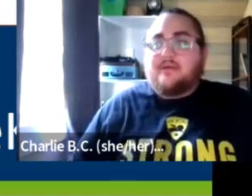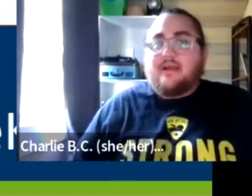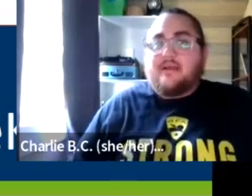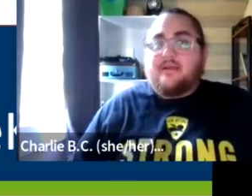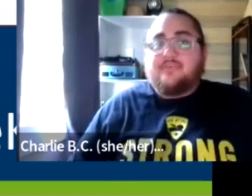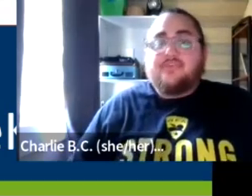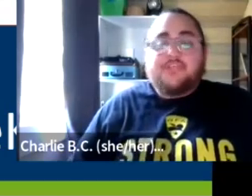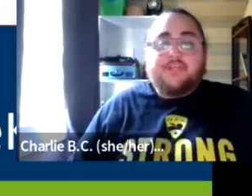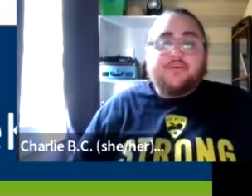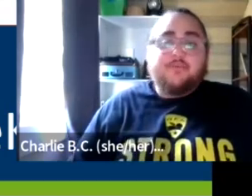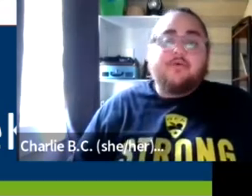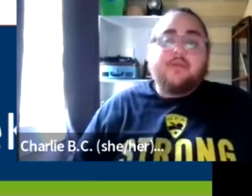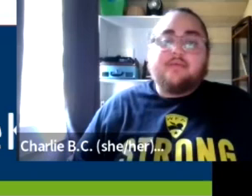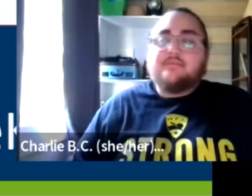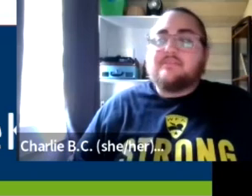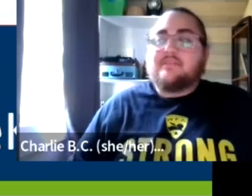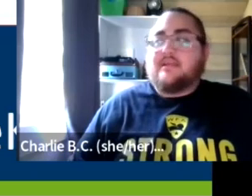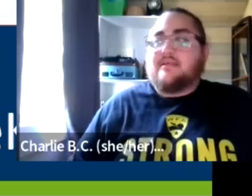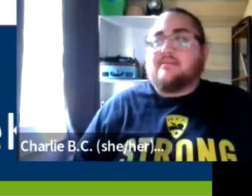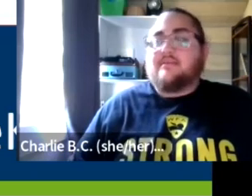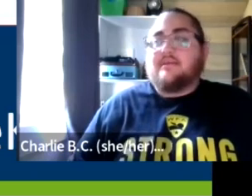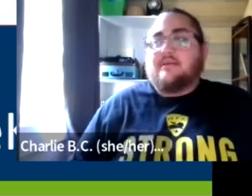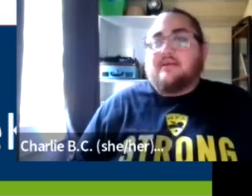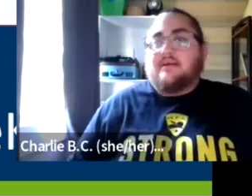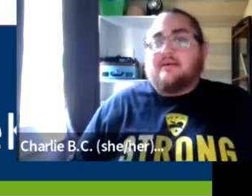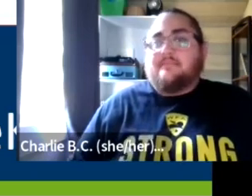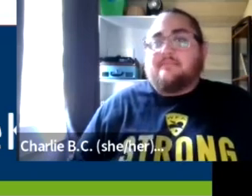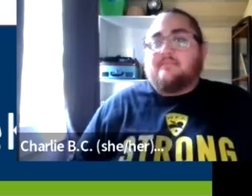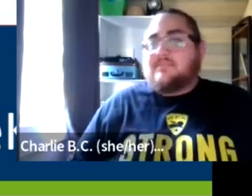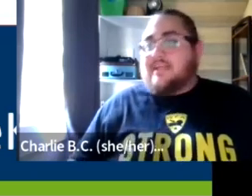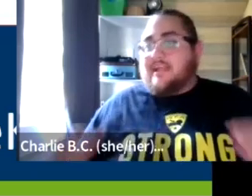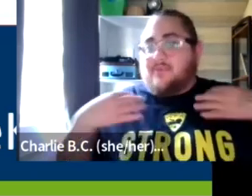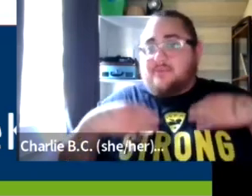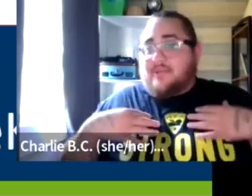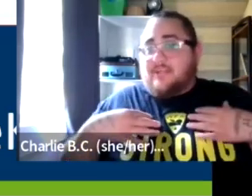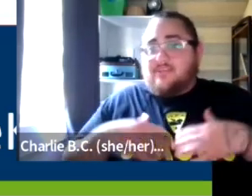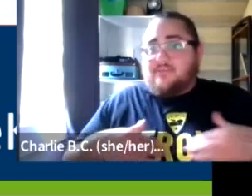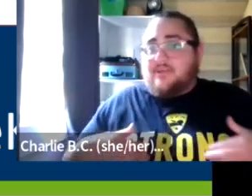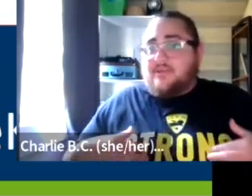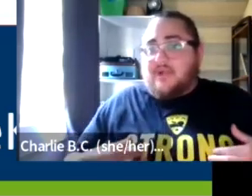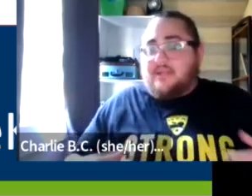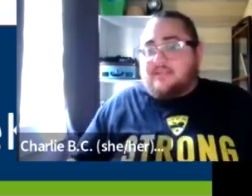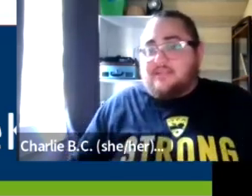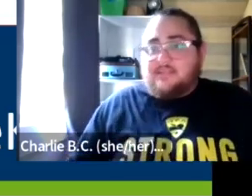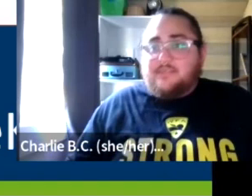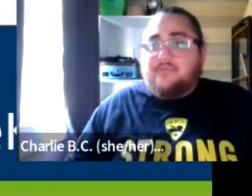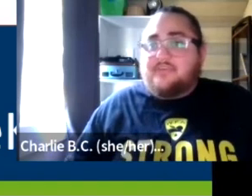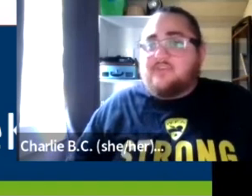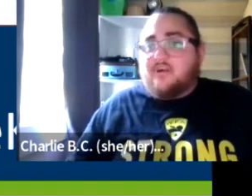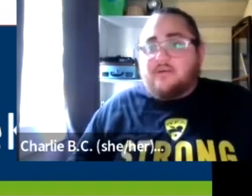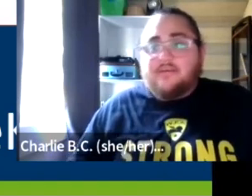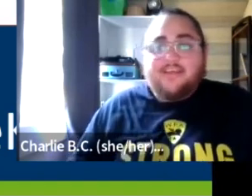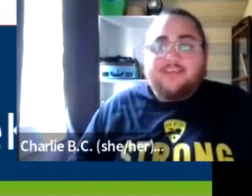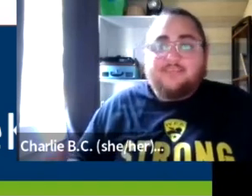CloseKnit. I use she, her pronouns, and today I'm wearing a black shirt with yellow writing that says